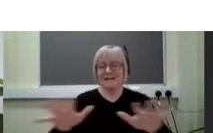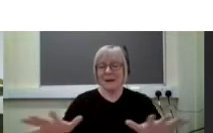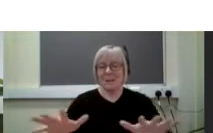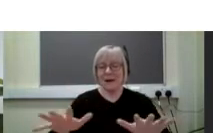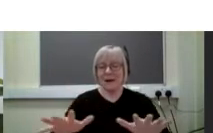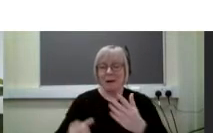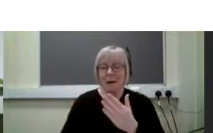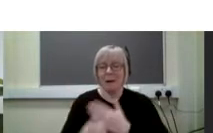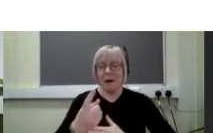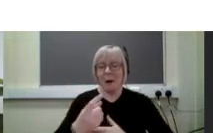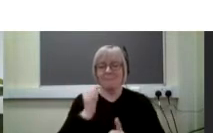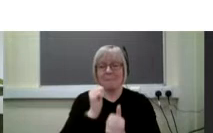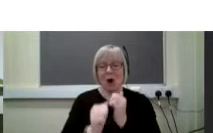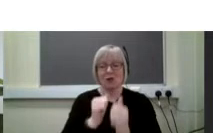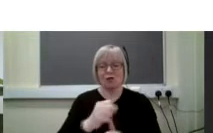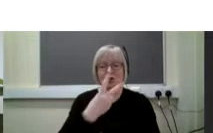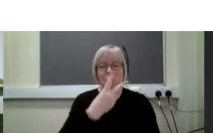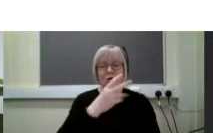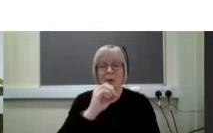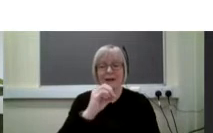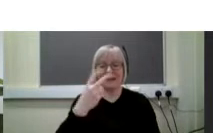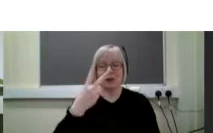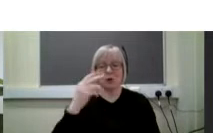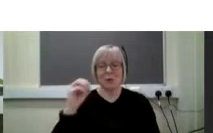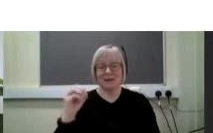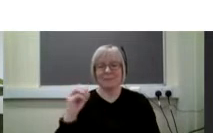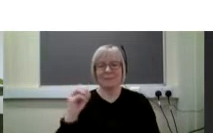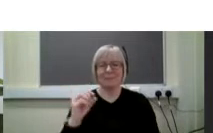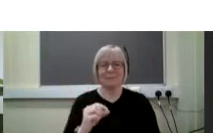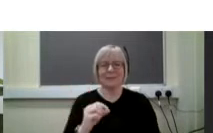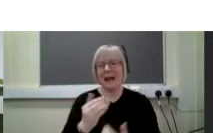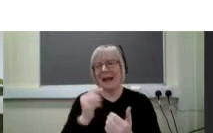2020. So a little bit more background